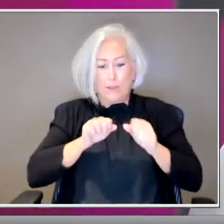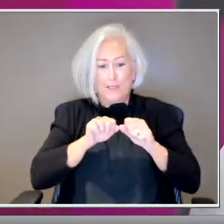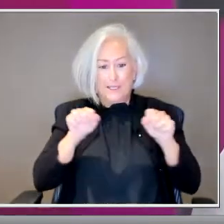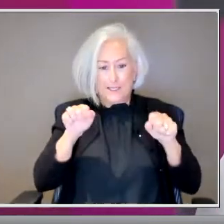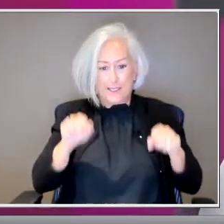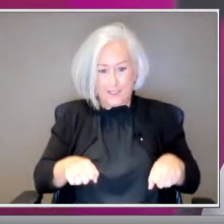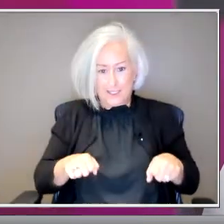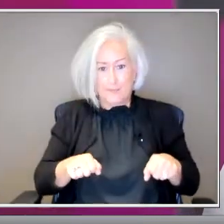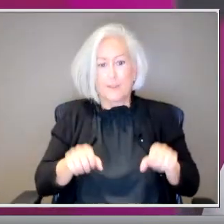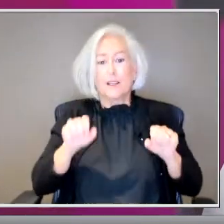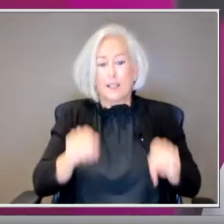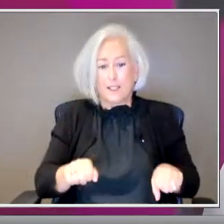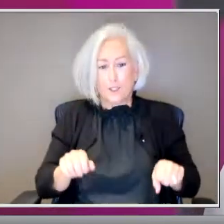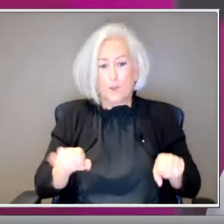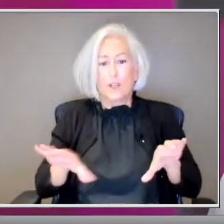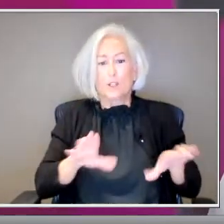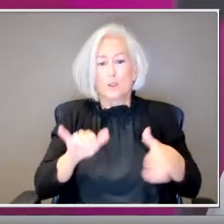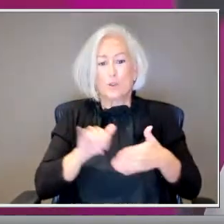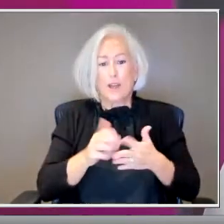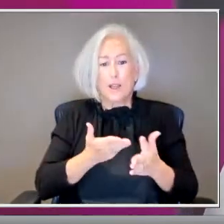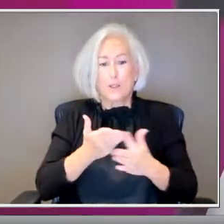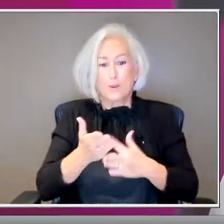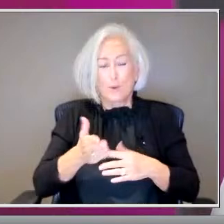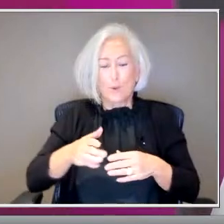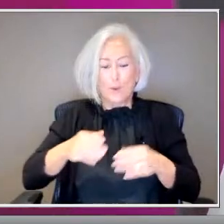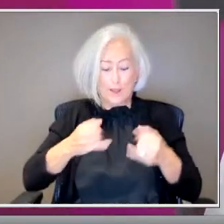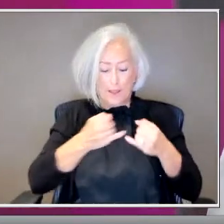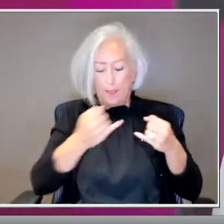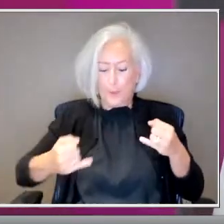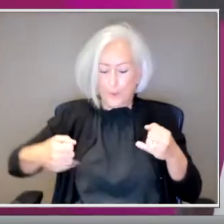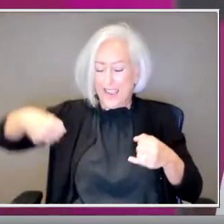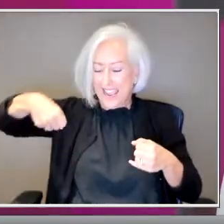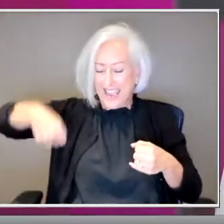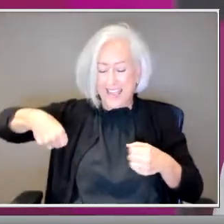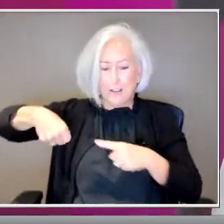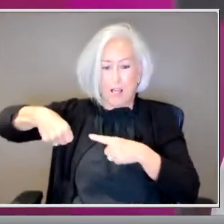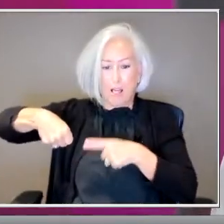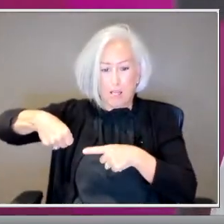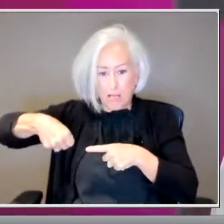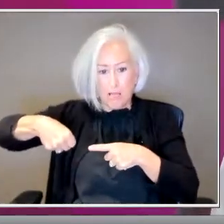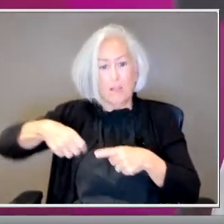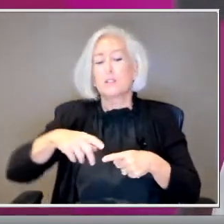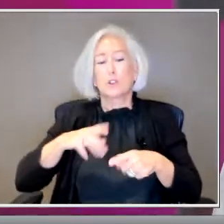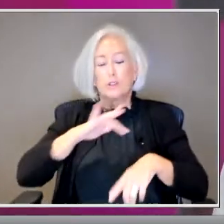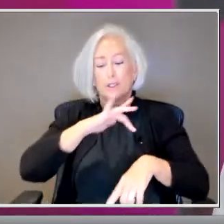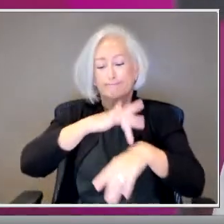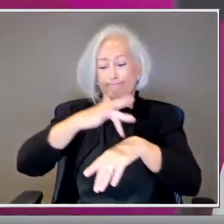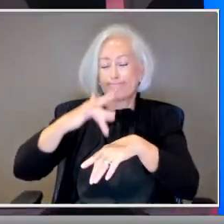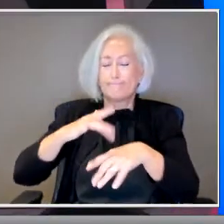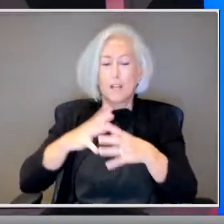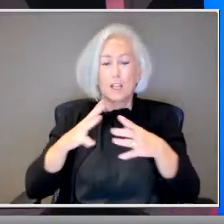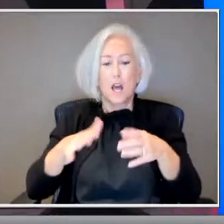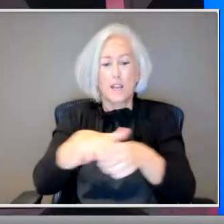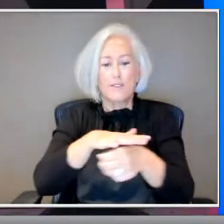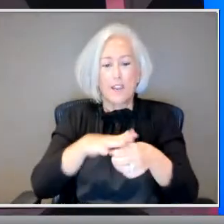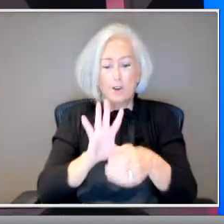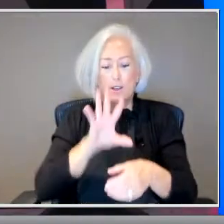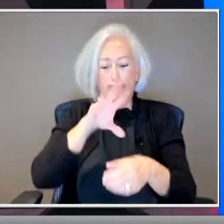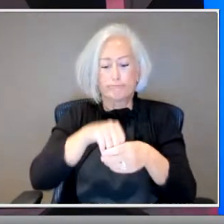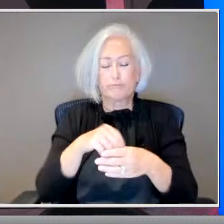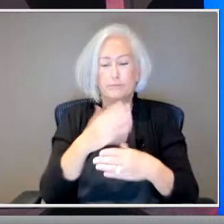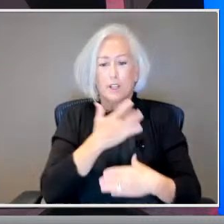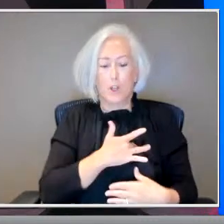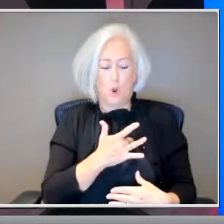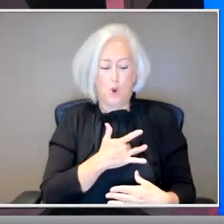that you're holding onto. So between those different movements, you can usually get to a lot of the areas within the heart. So I would